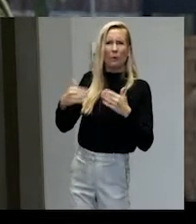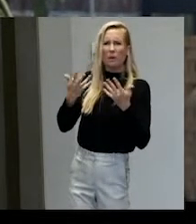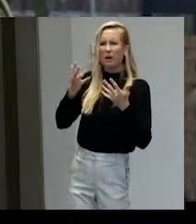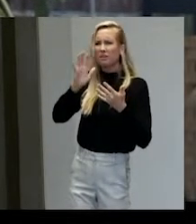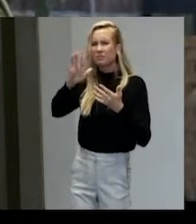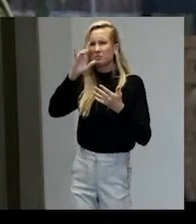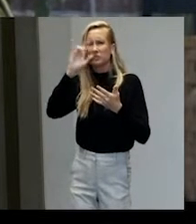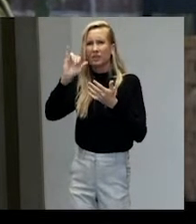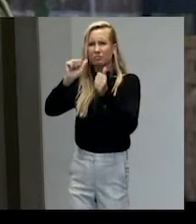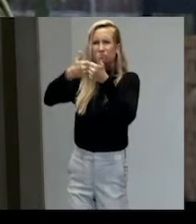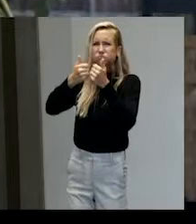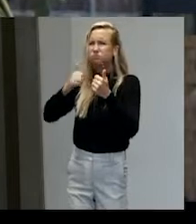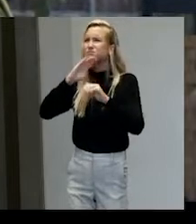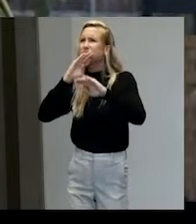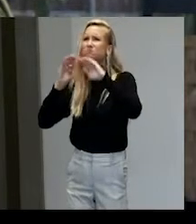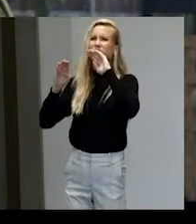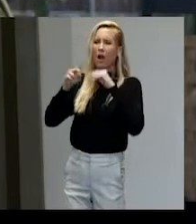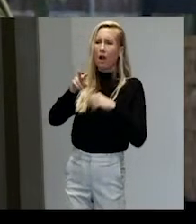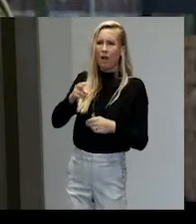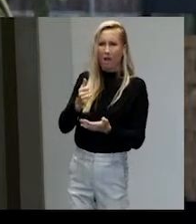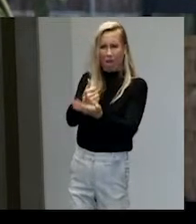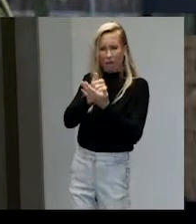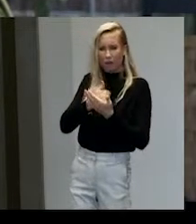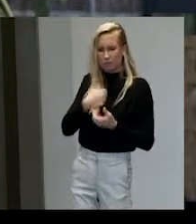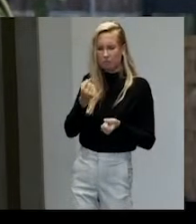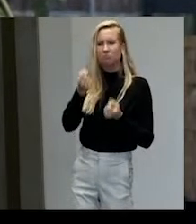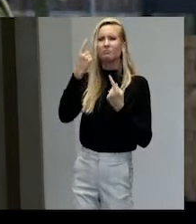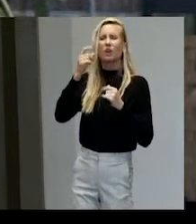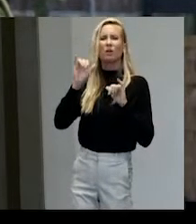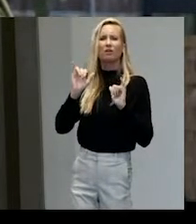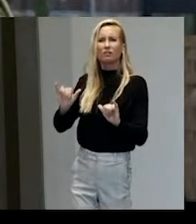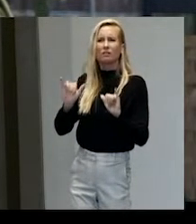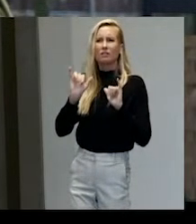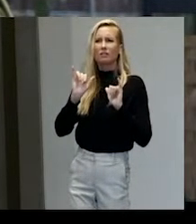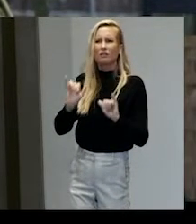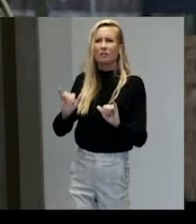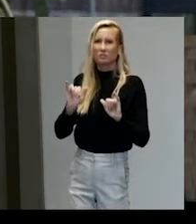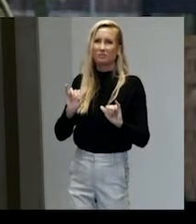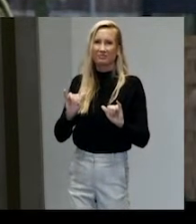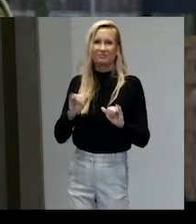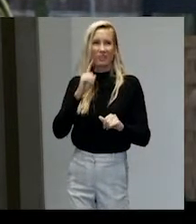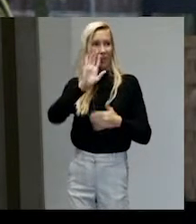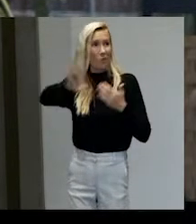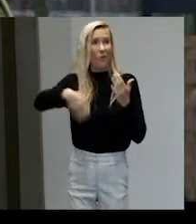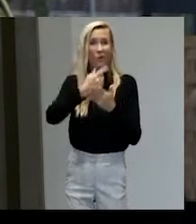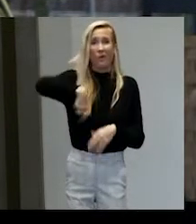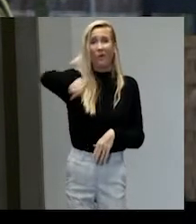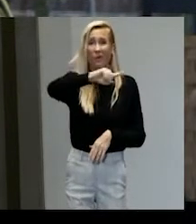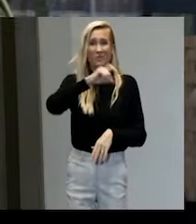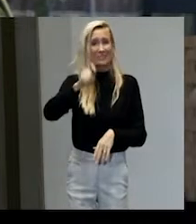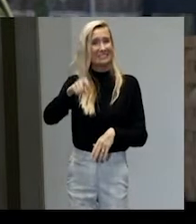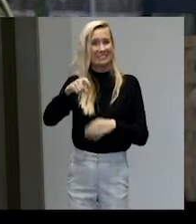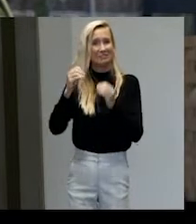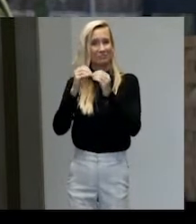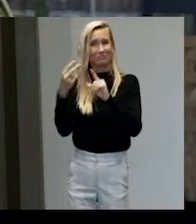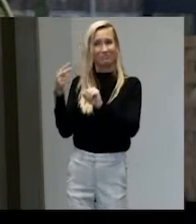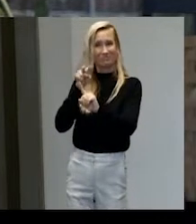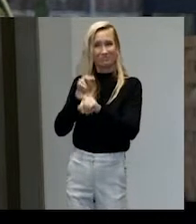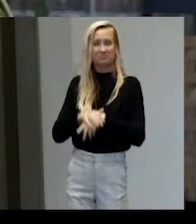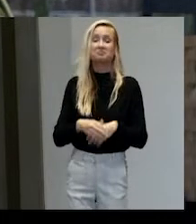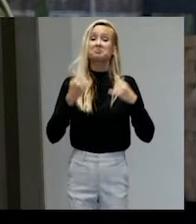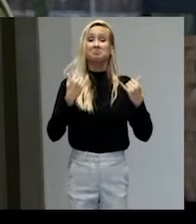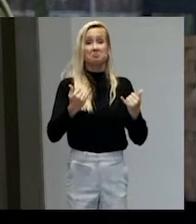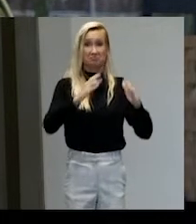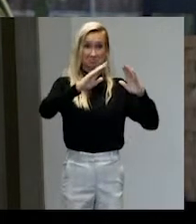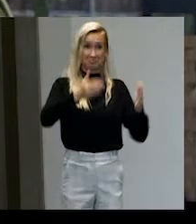more understanding. And so with that, I want to introduce each of the actors. So Rick Glassman, who